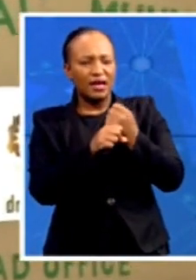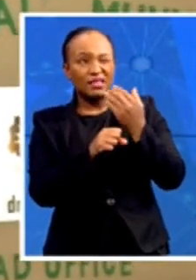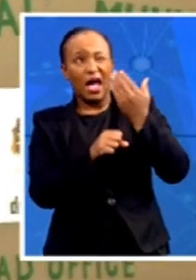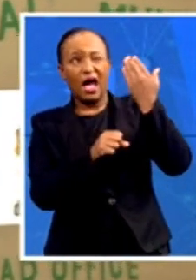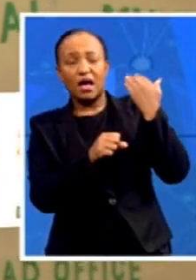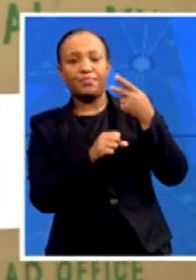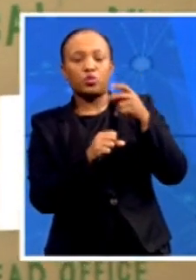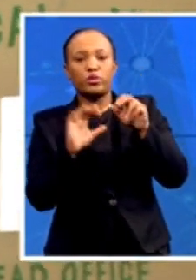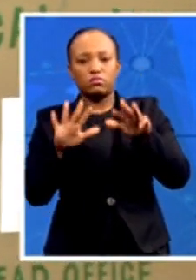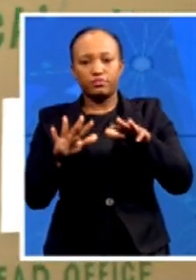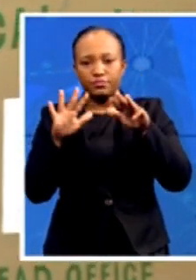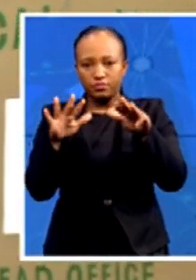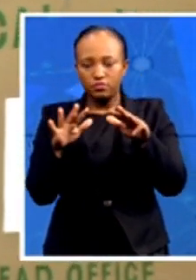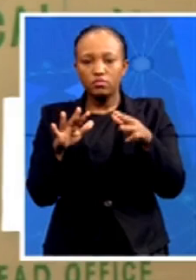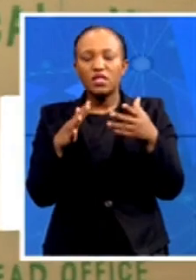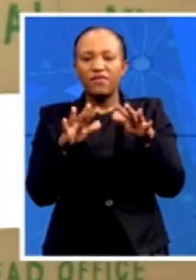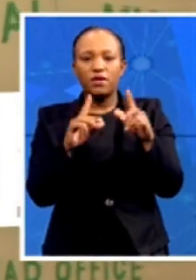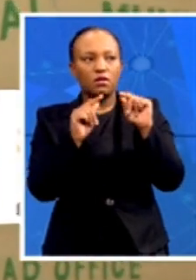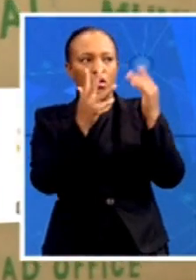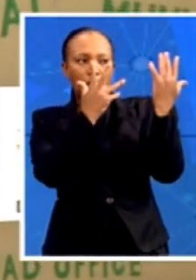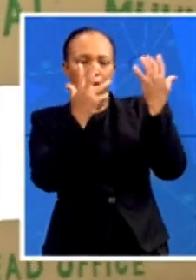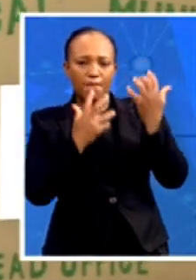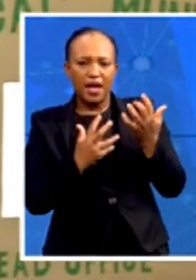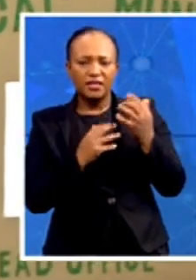budget about 4 to 10 million that